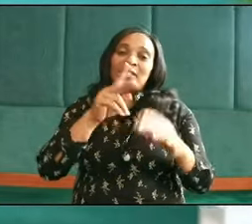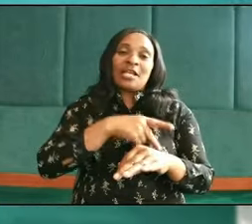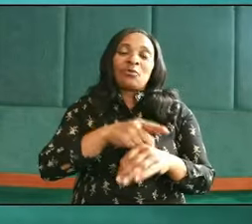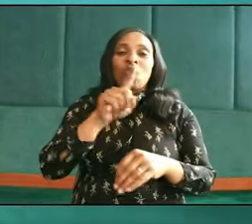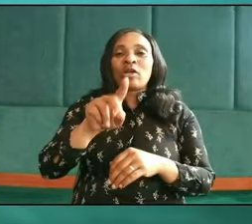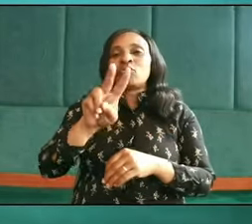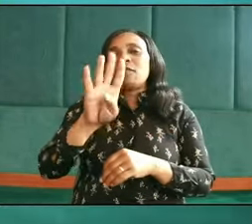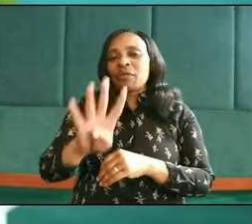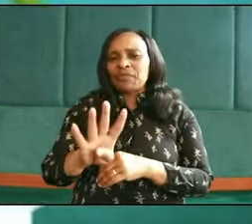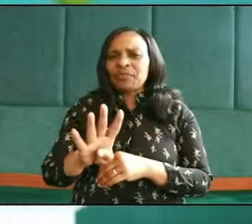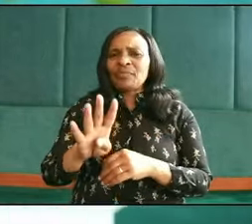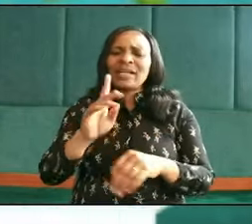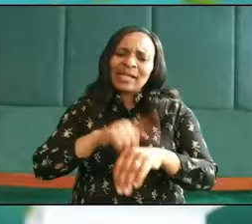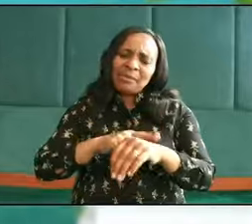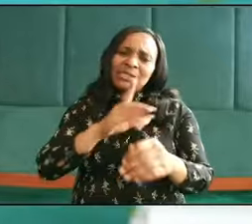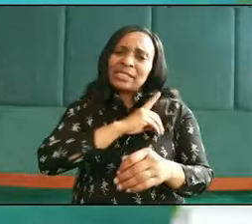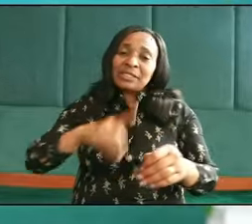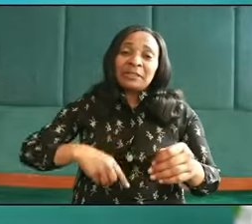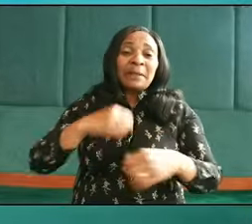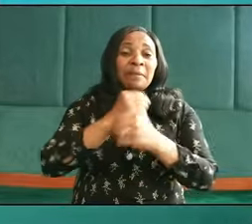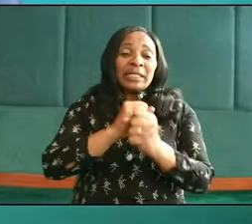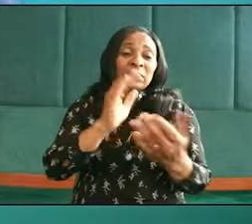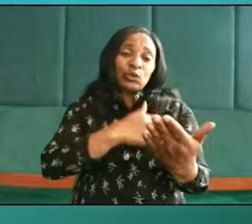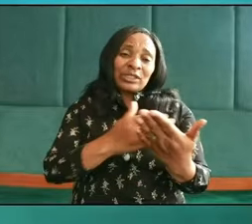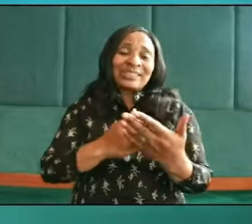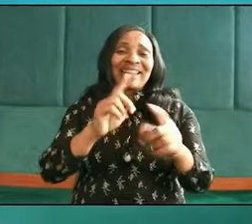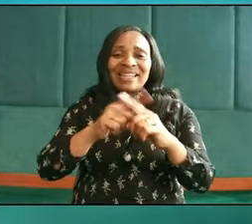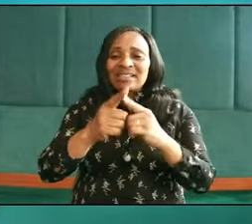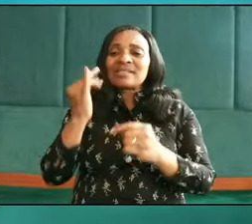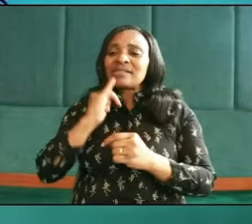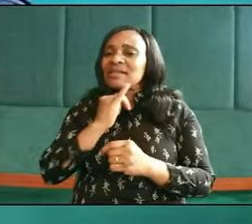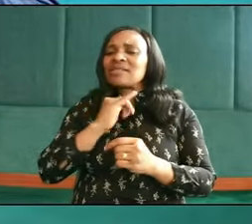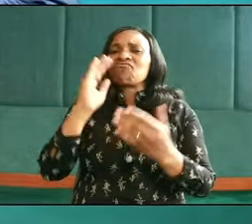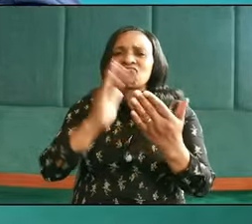So as David composed it, and as the Israelites were singing it, after